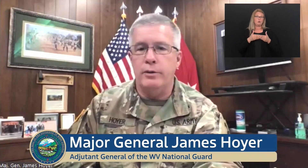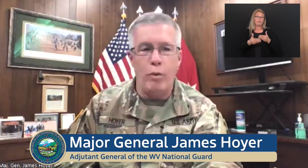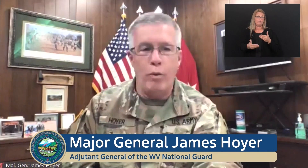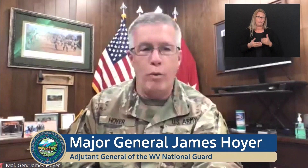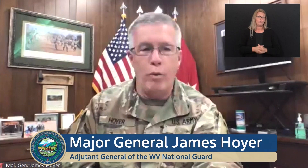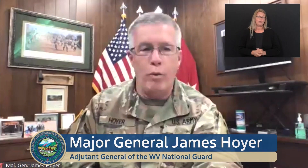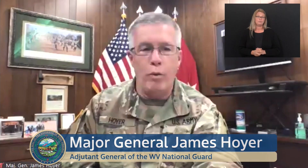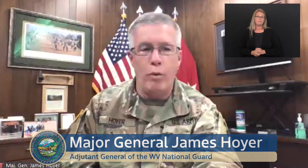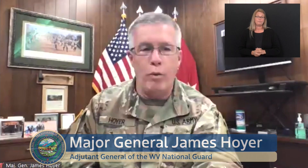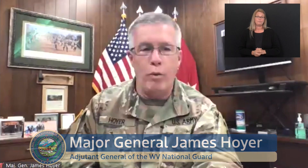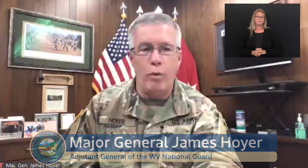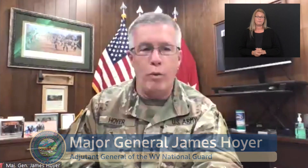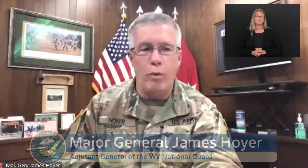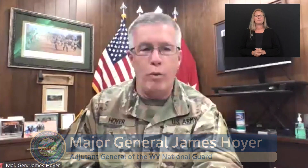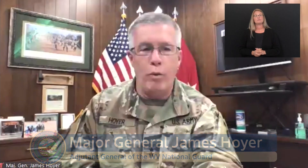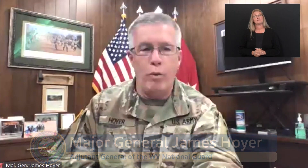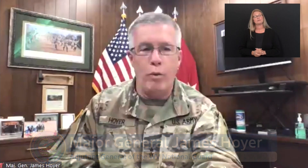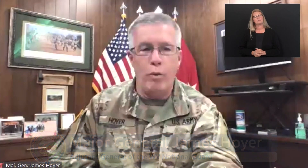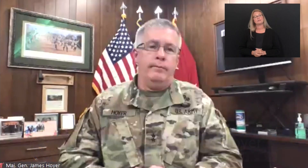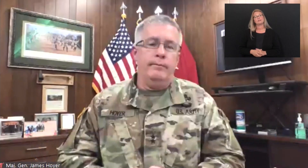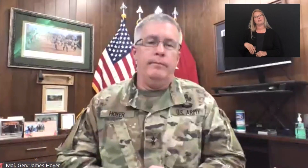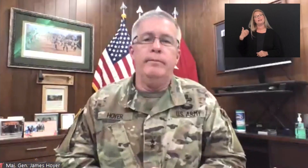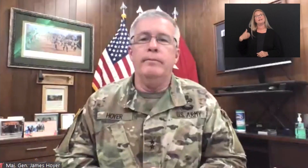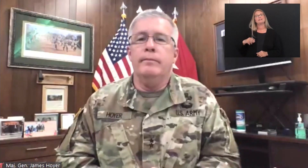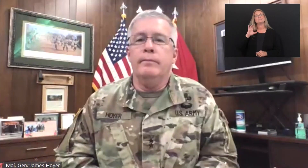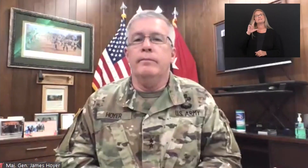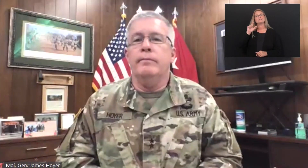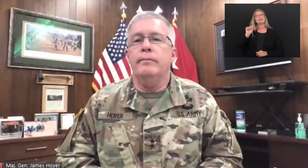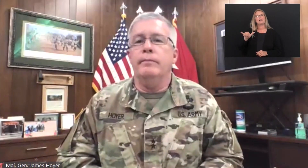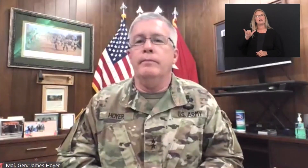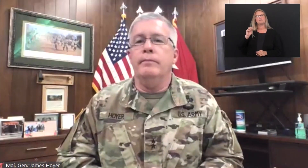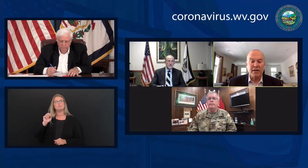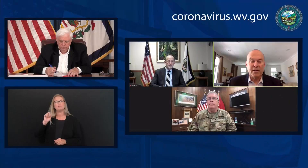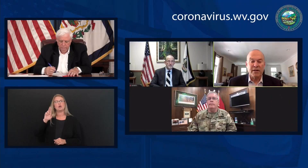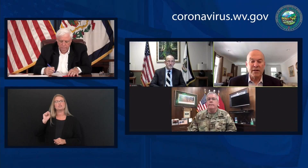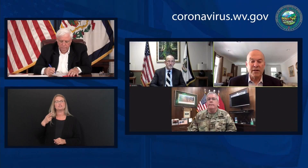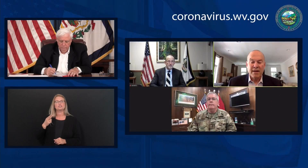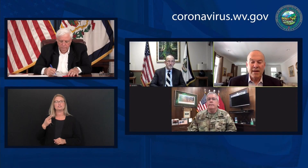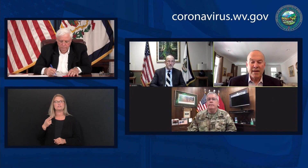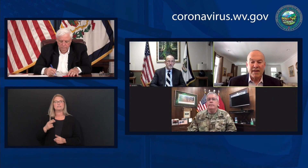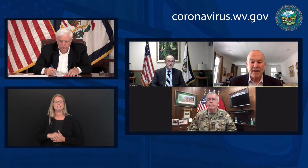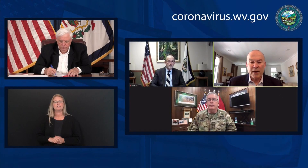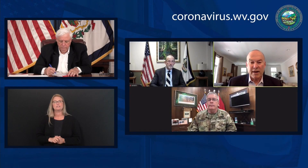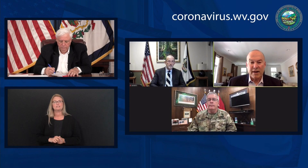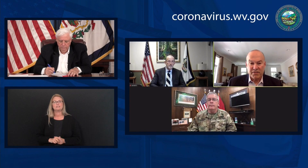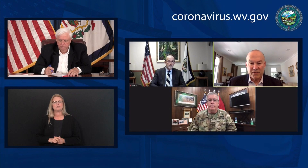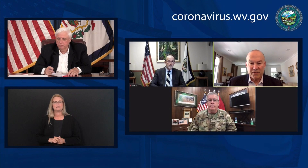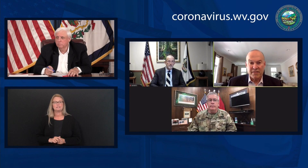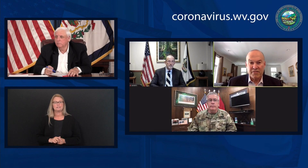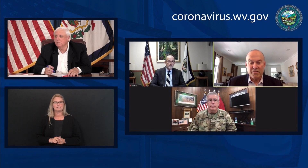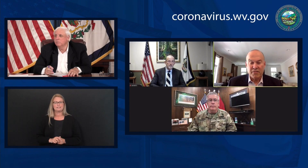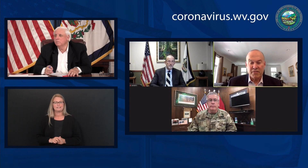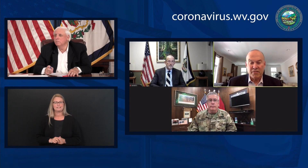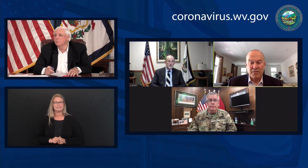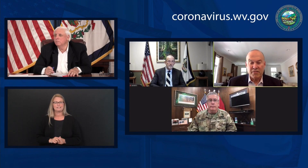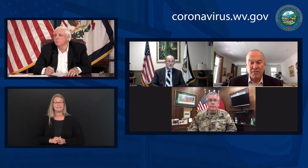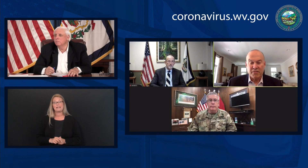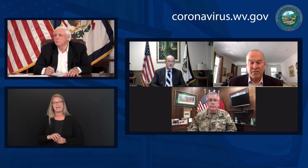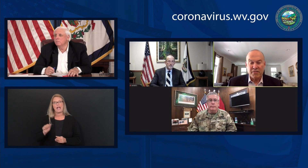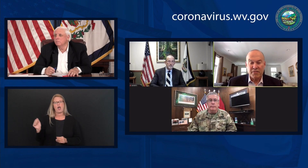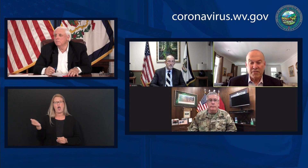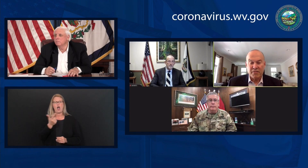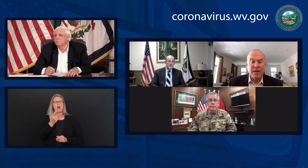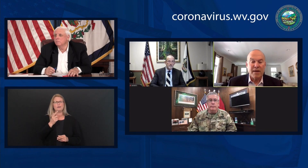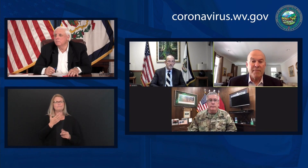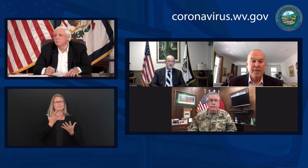forward. And Governor, this is Clay, just real briefly, because I think everybody has stated some of the points that